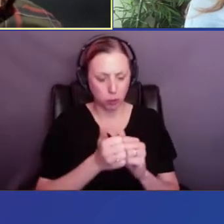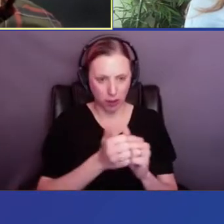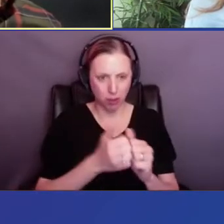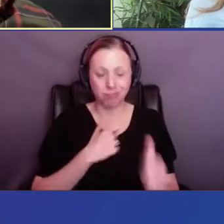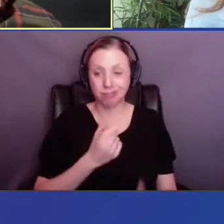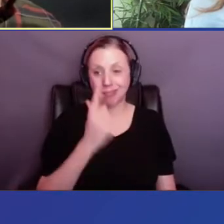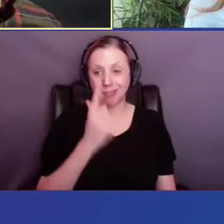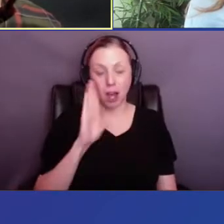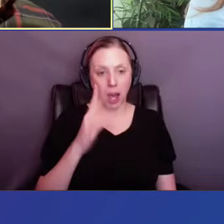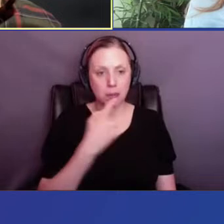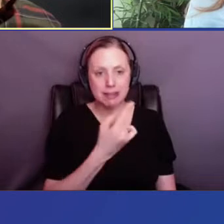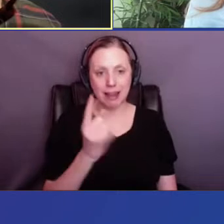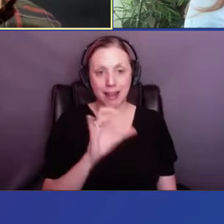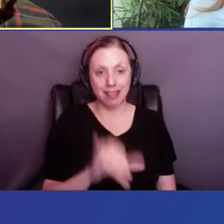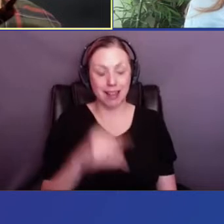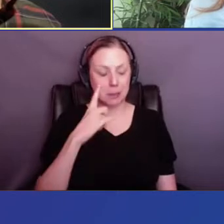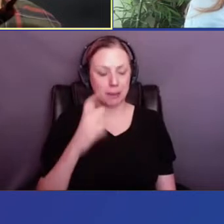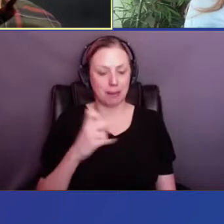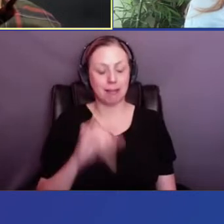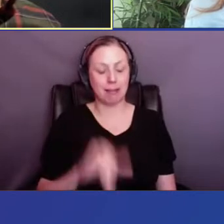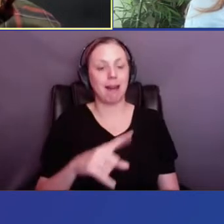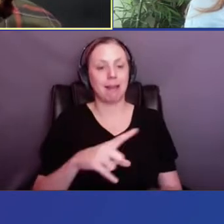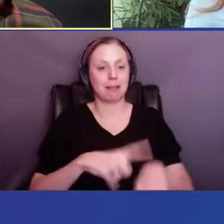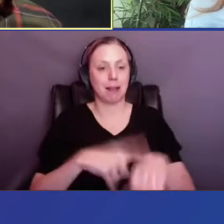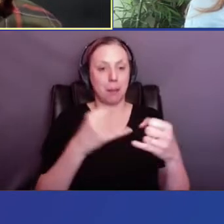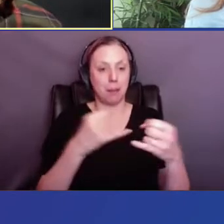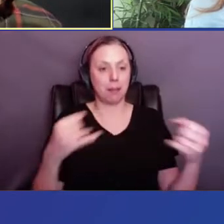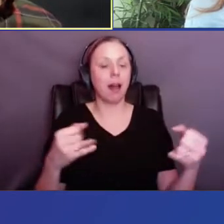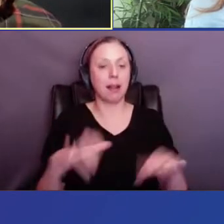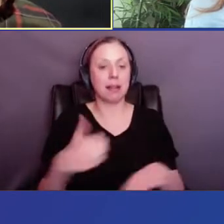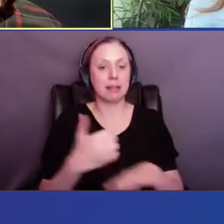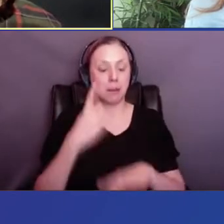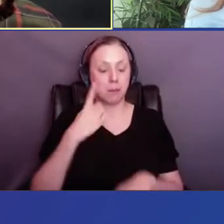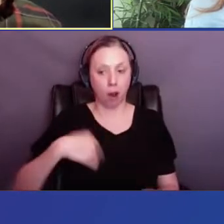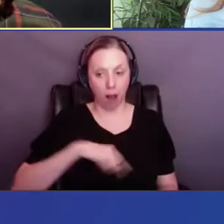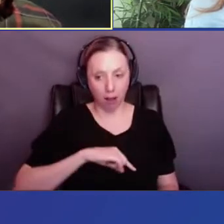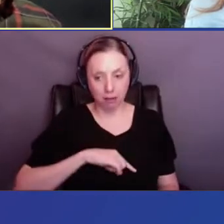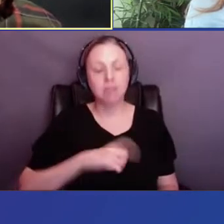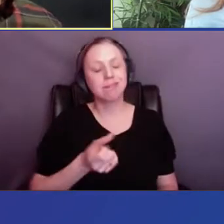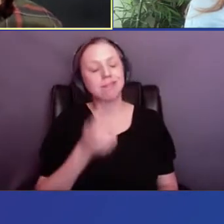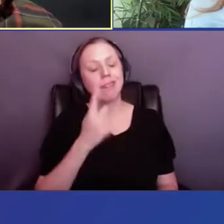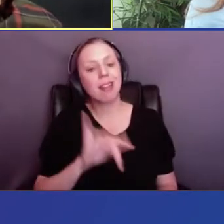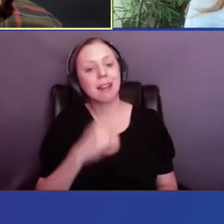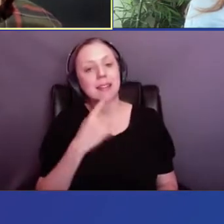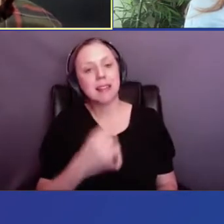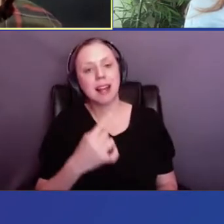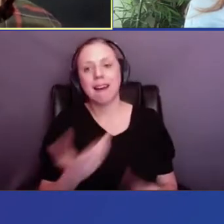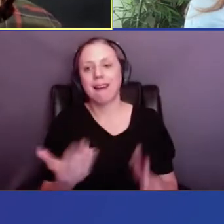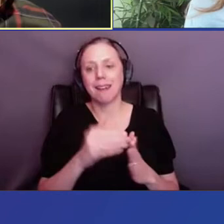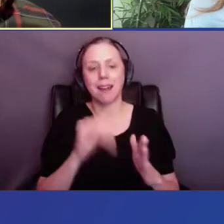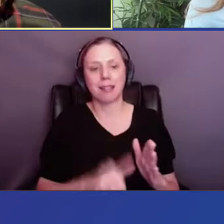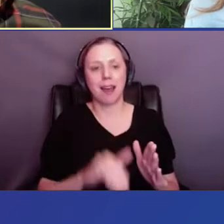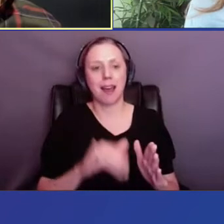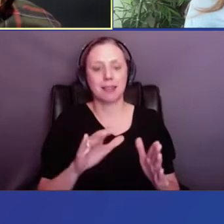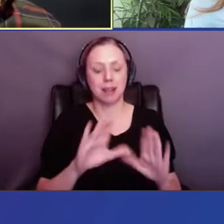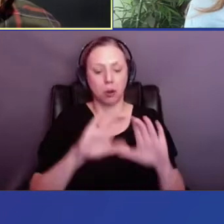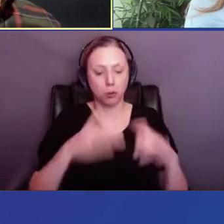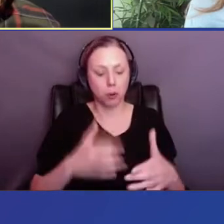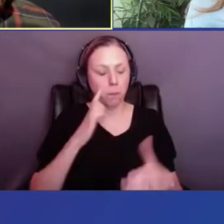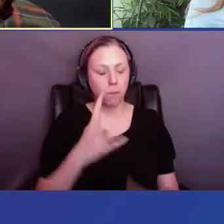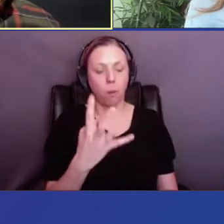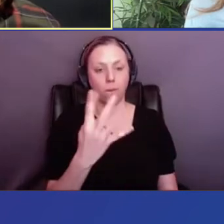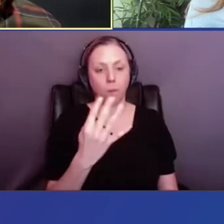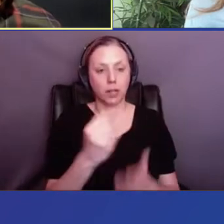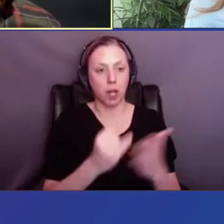I would say very much because of the timelines imposed on us. That said, again, this was a coalition of 14 artist